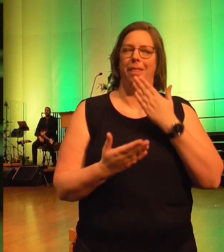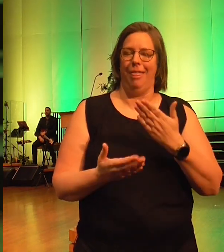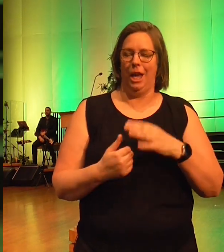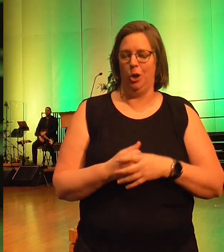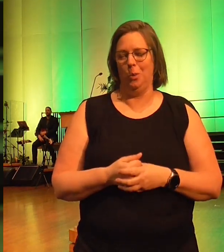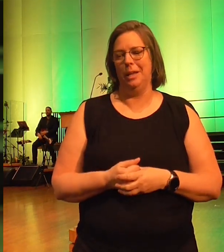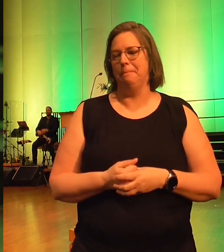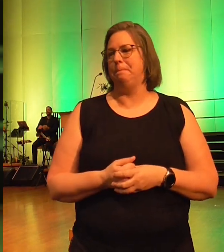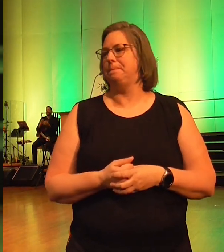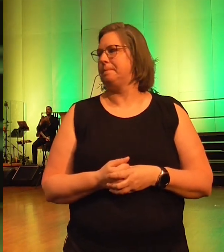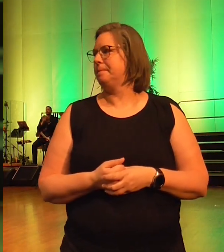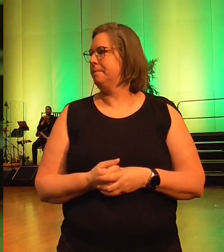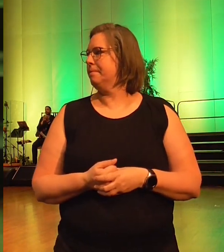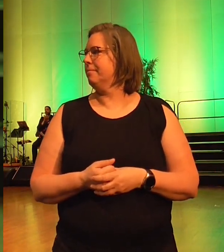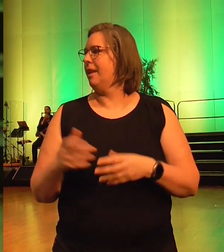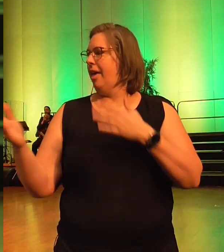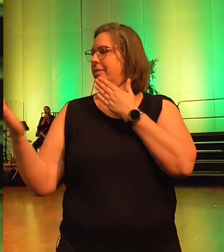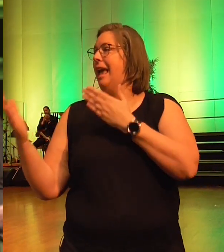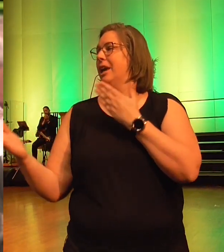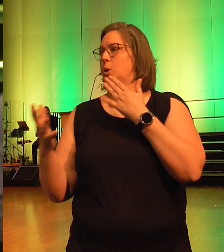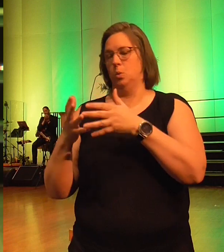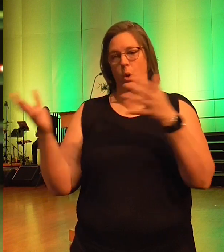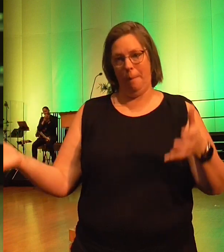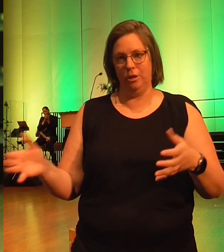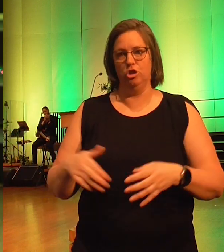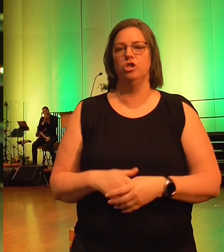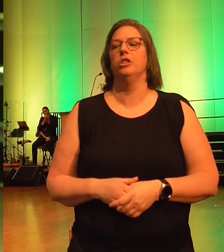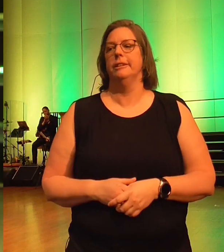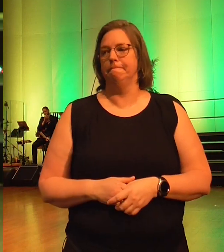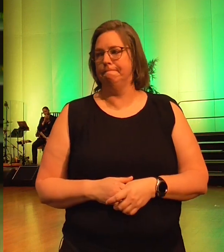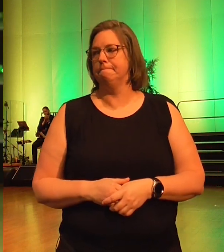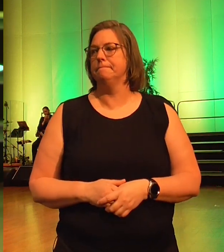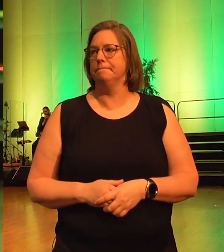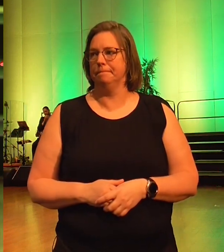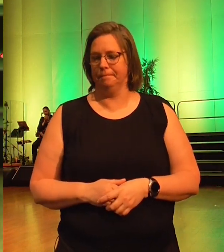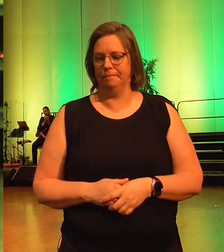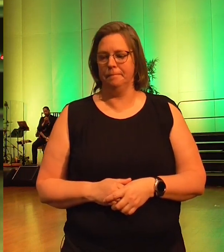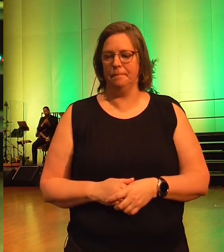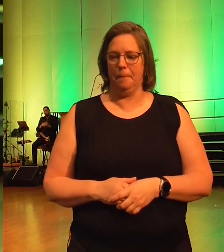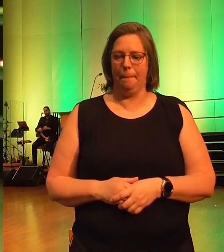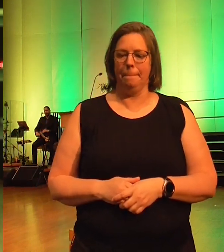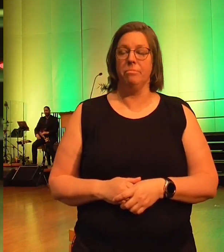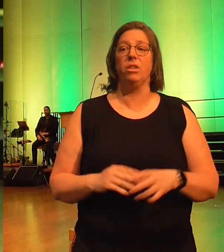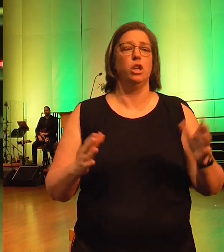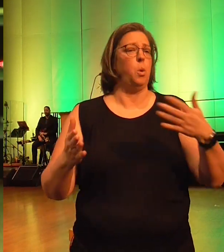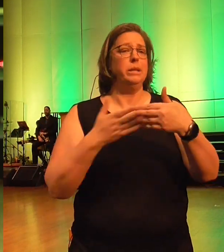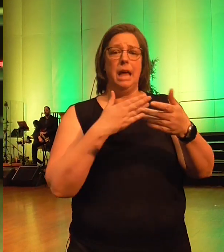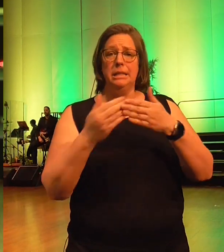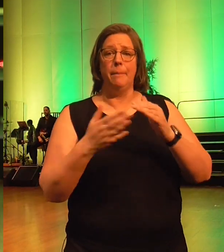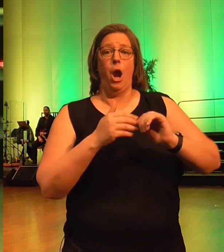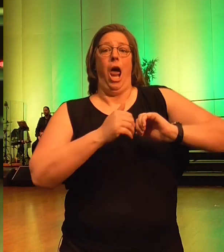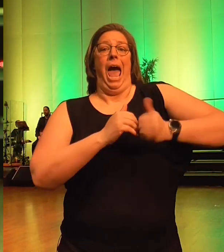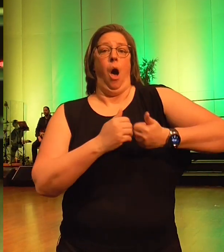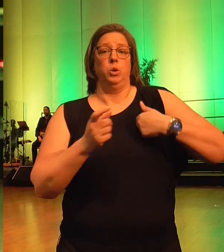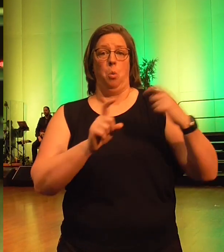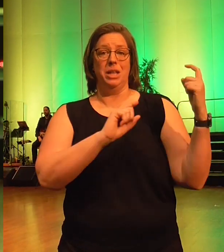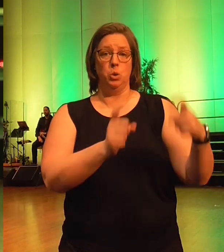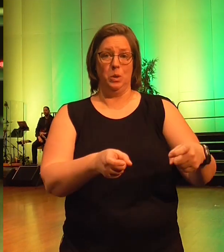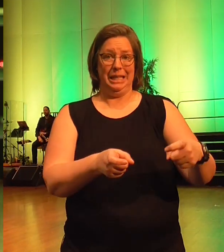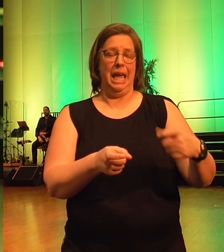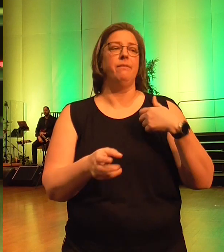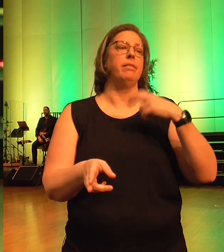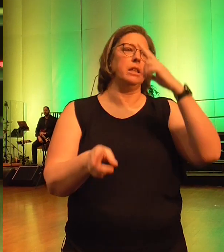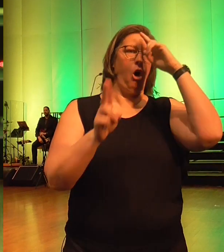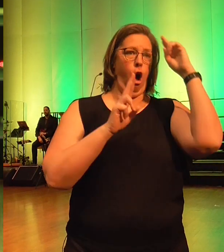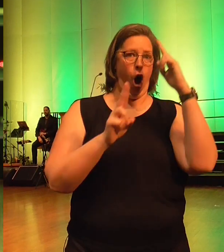great. Thank you so much, Kevin. With that, we're so grateful to you, however you choose to give. Let us all honor our